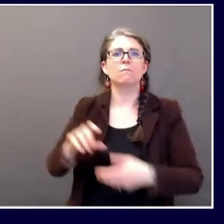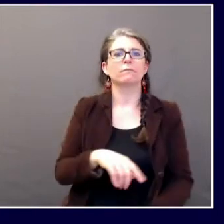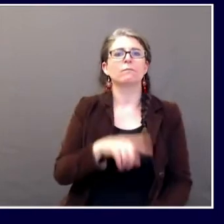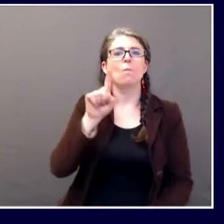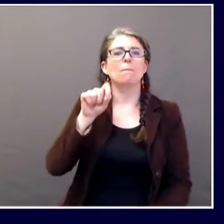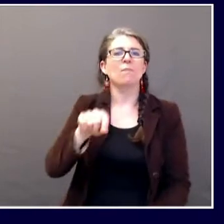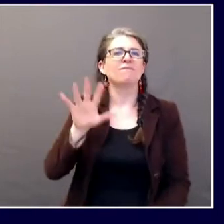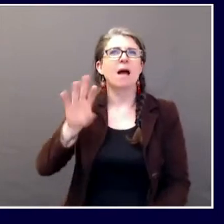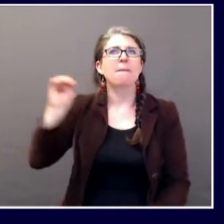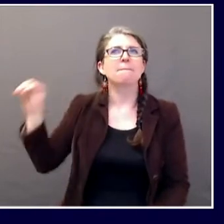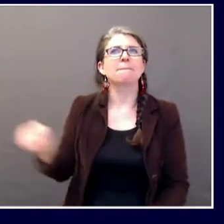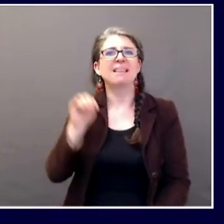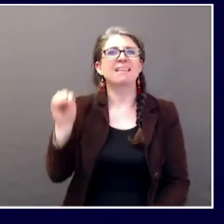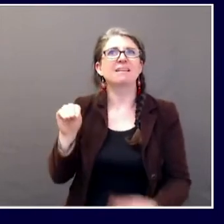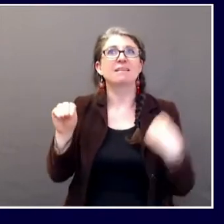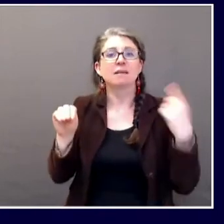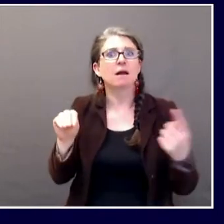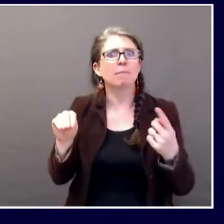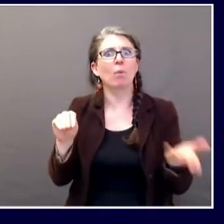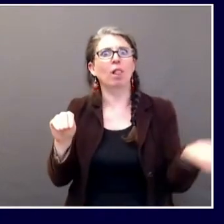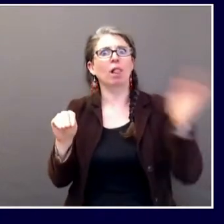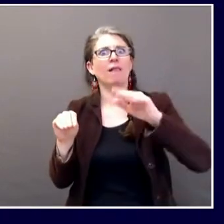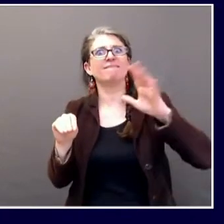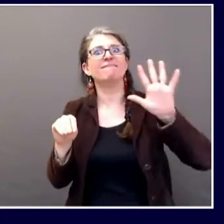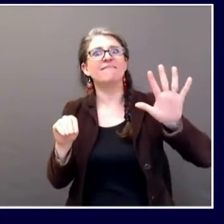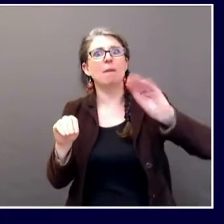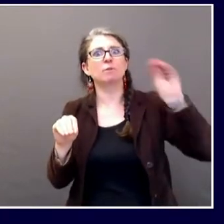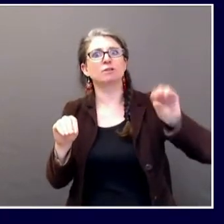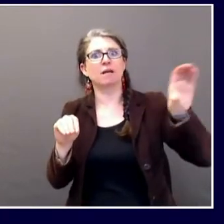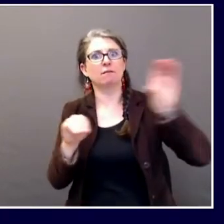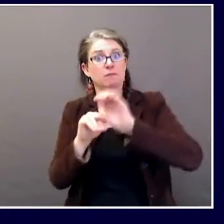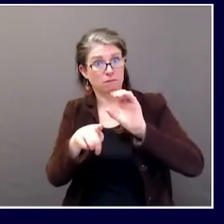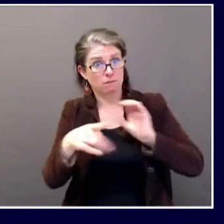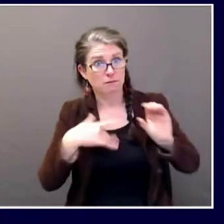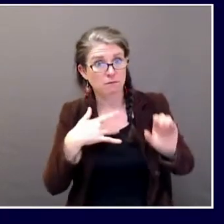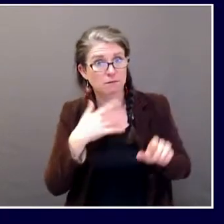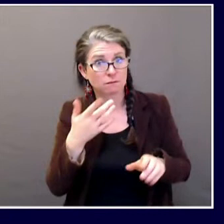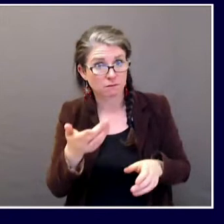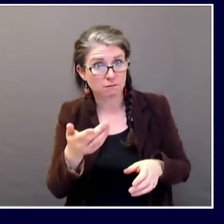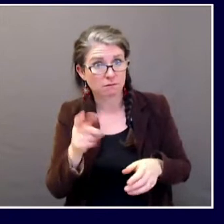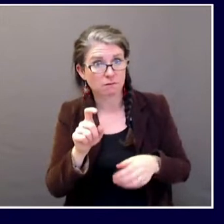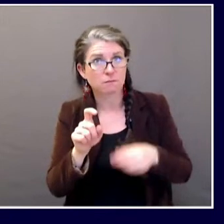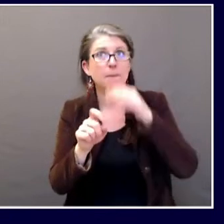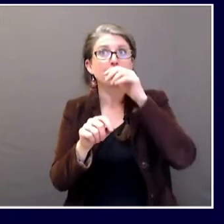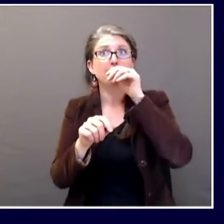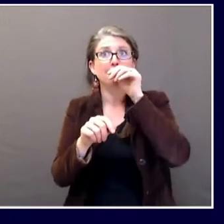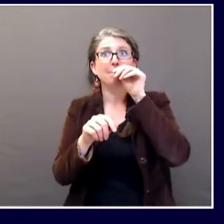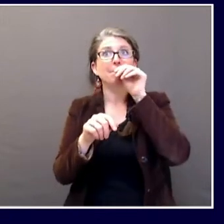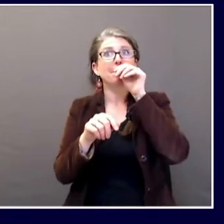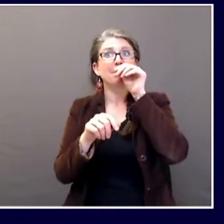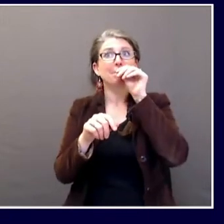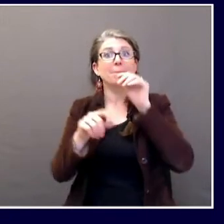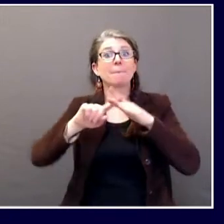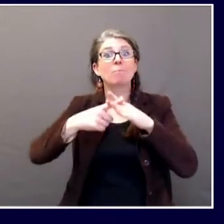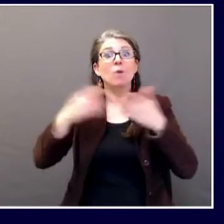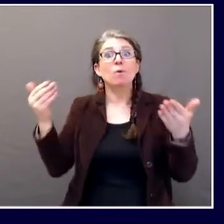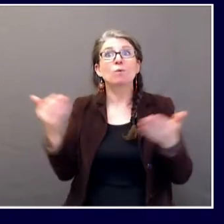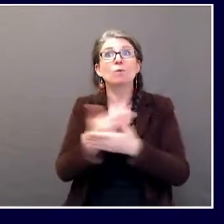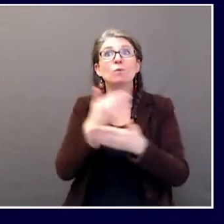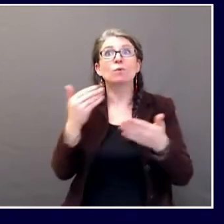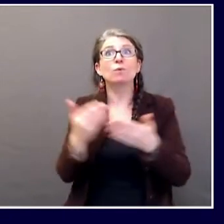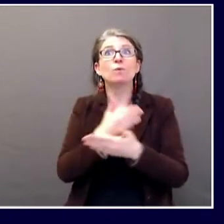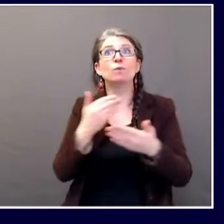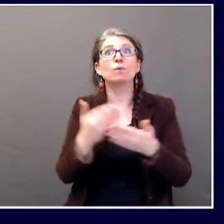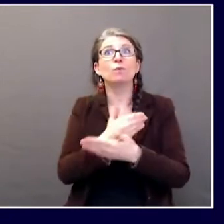5% increase. And then also that they were going to be launching this nationwide pharmacy partnership where people could go to their